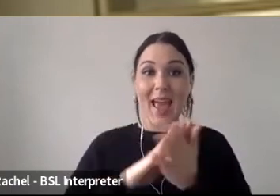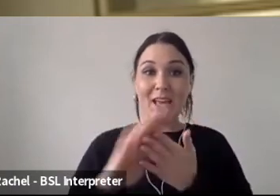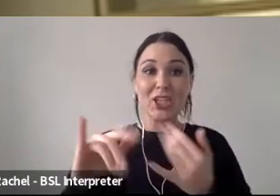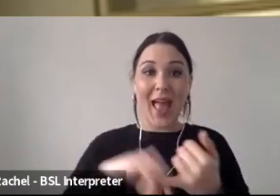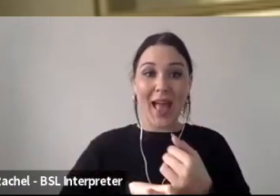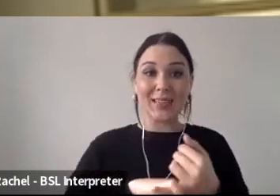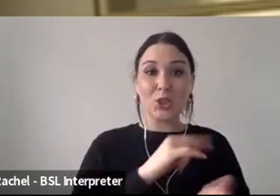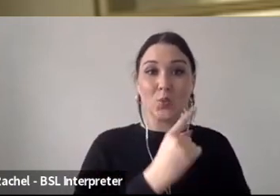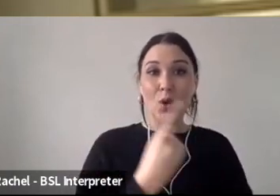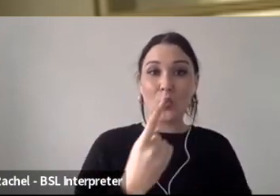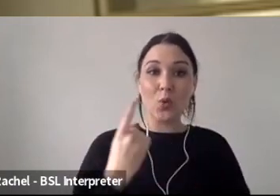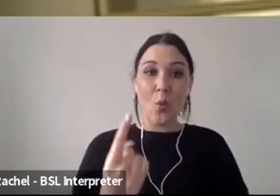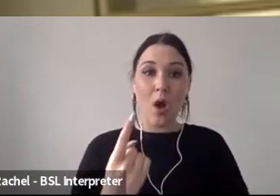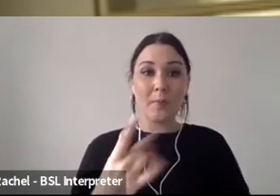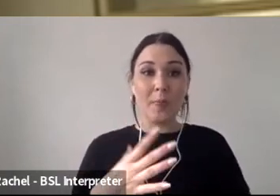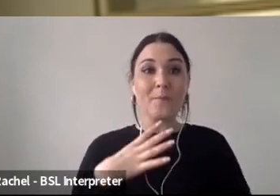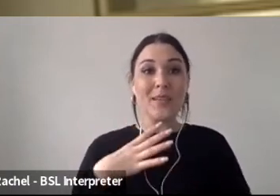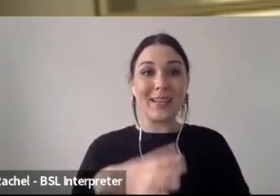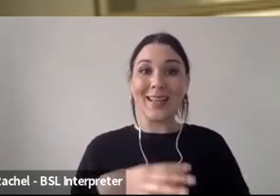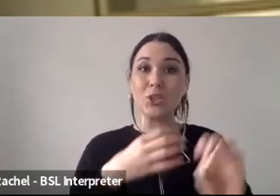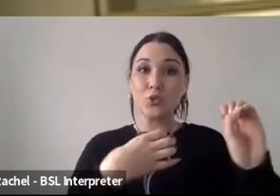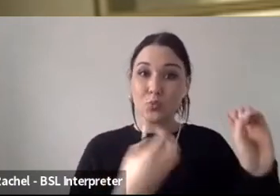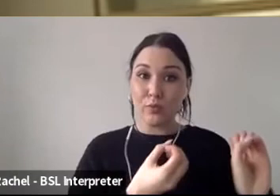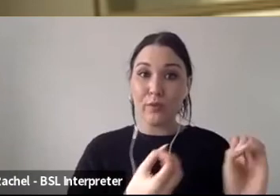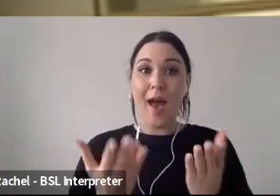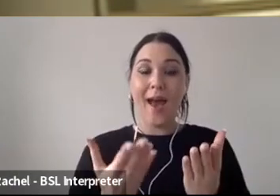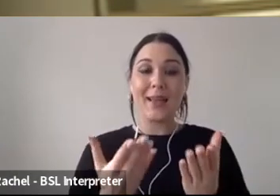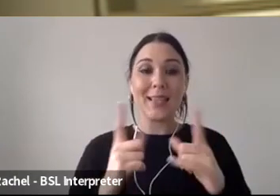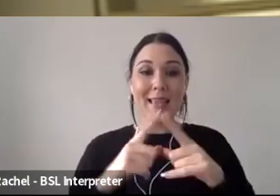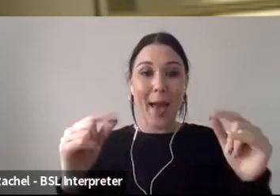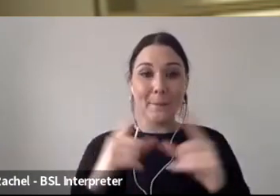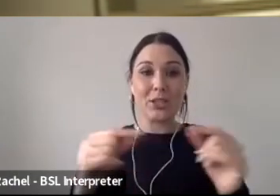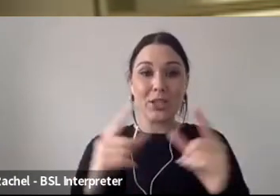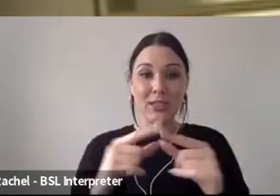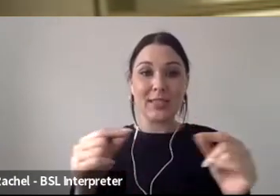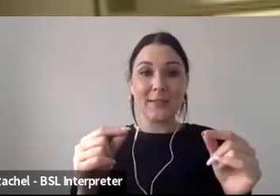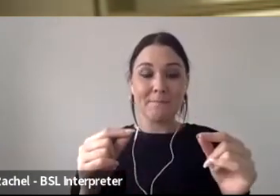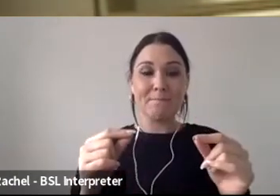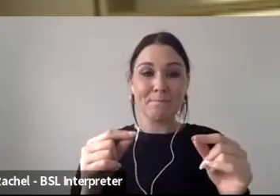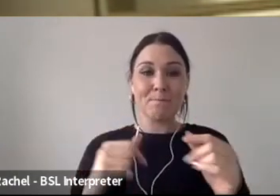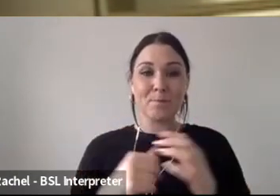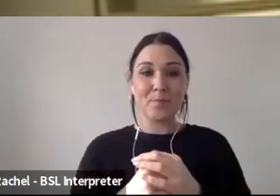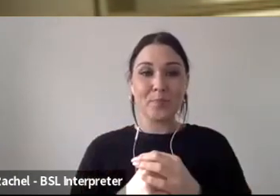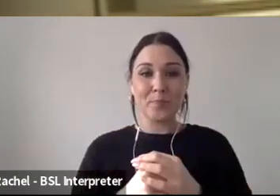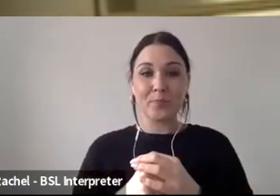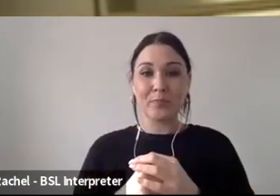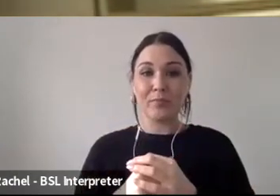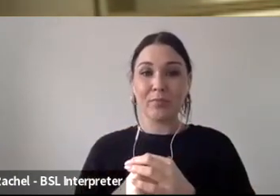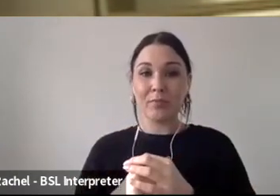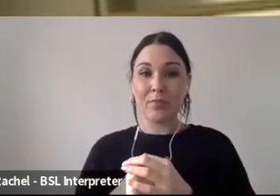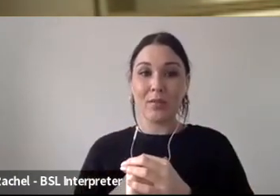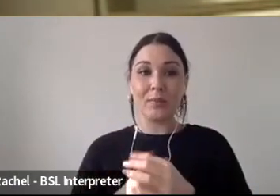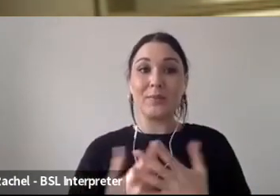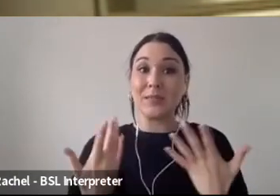111 call need to provide caption. So that's something that they need to do. However, in the meantime, in the